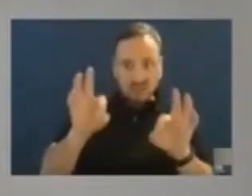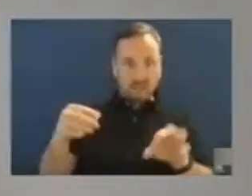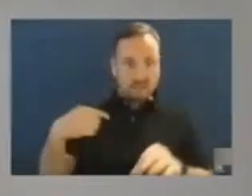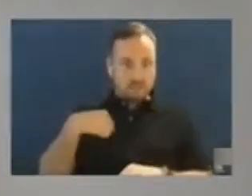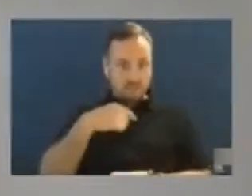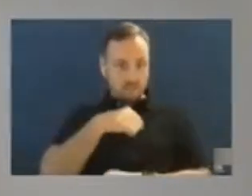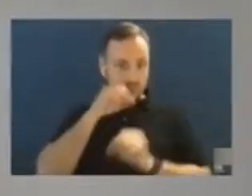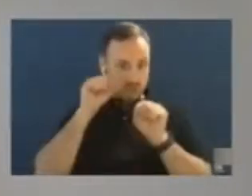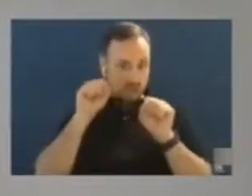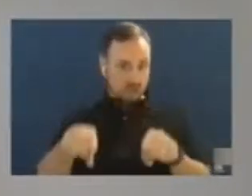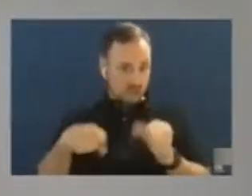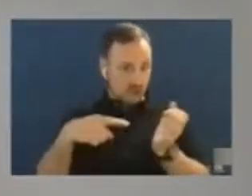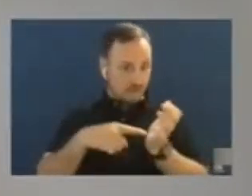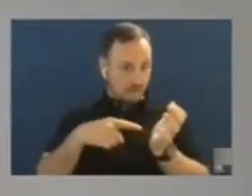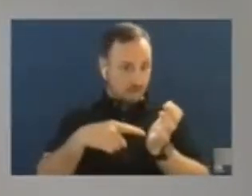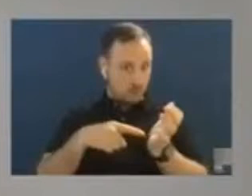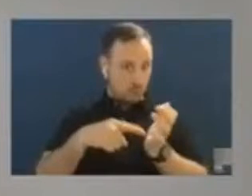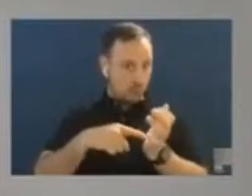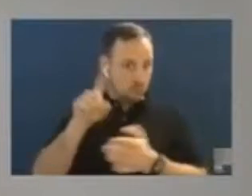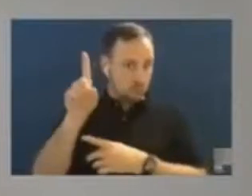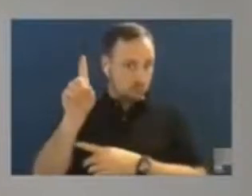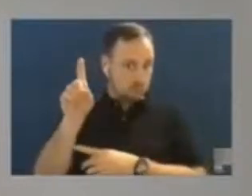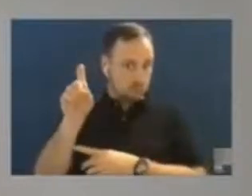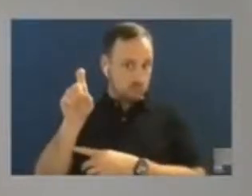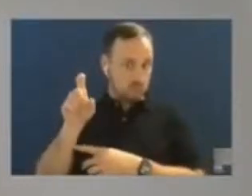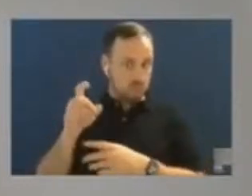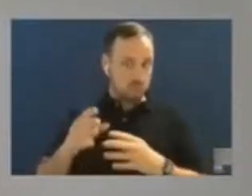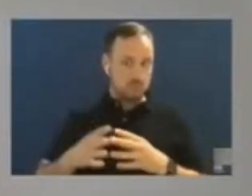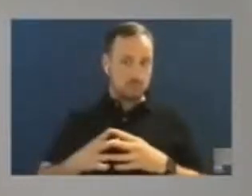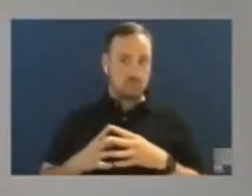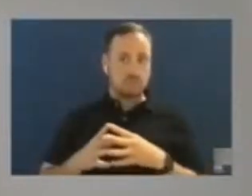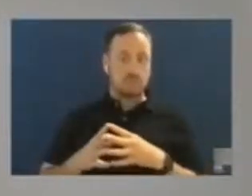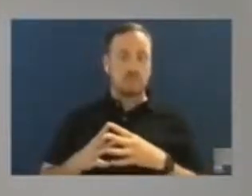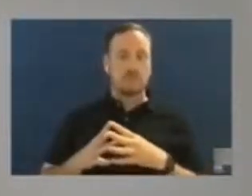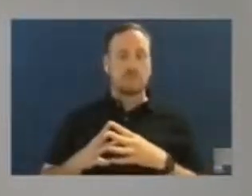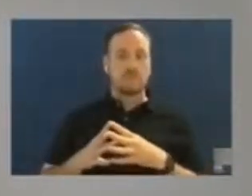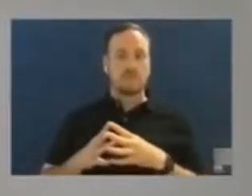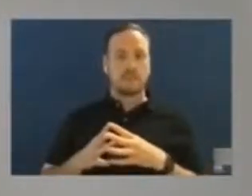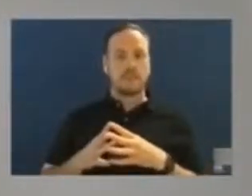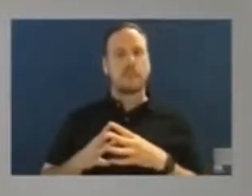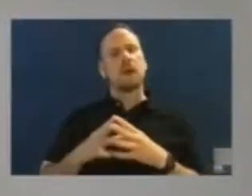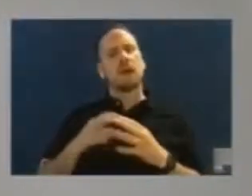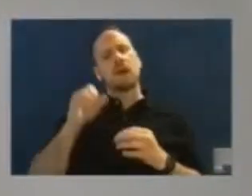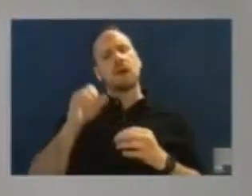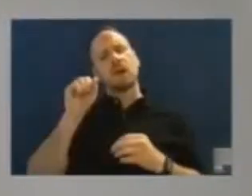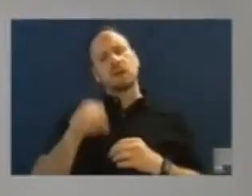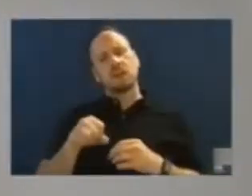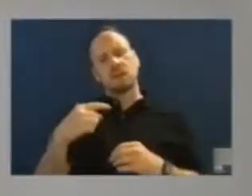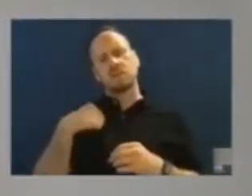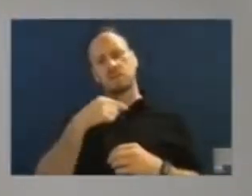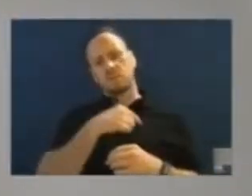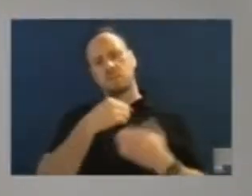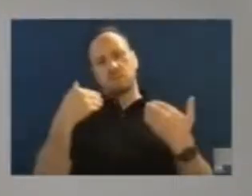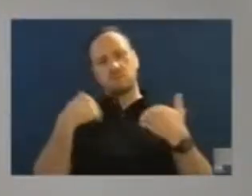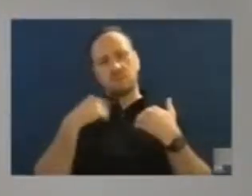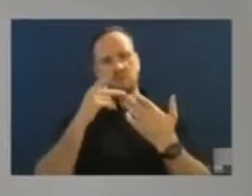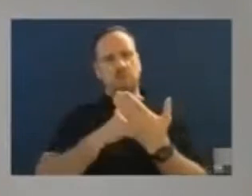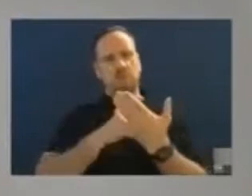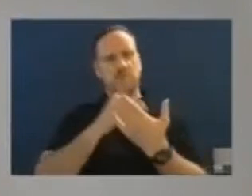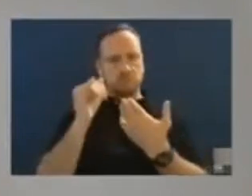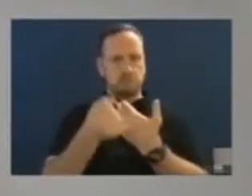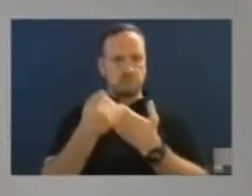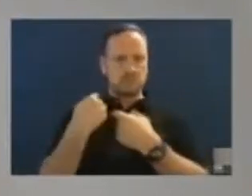There have been ongoing projects over the years, sustainment projects that I think the